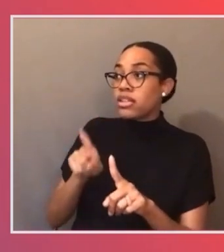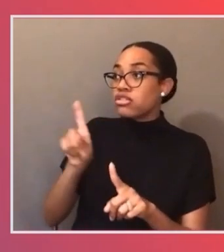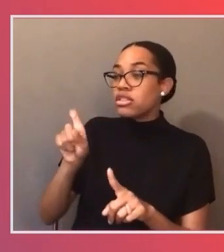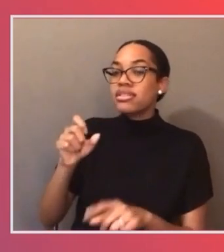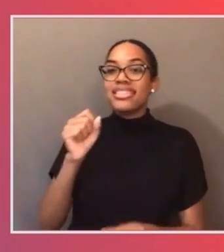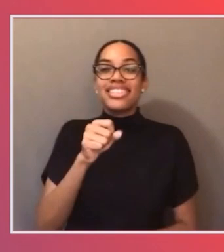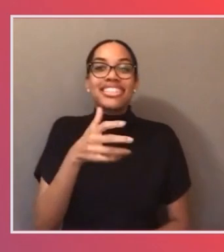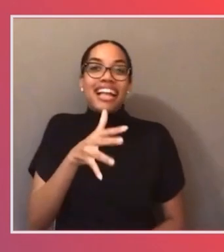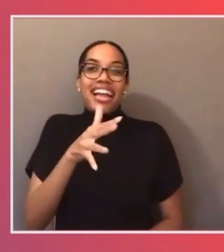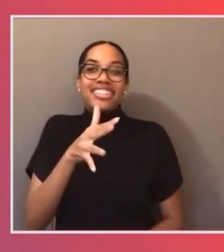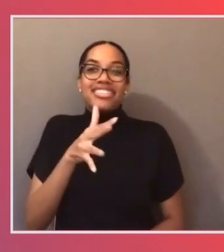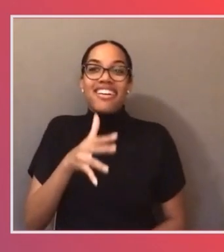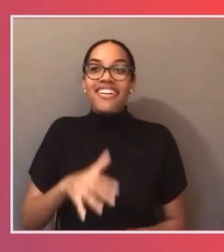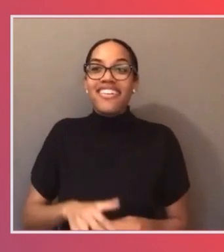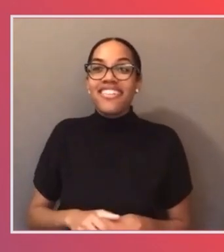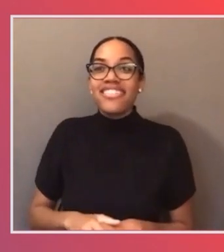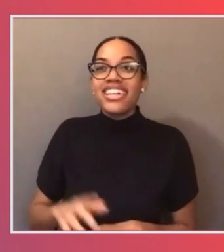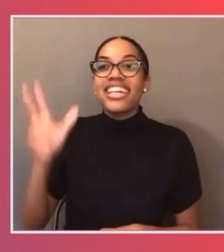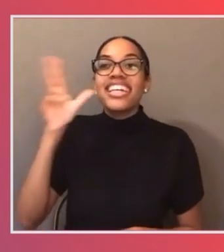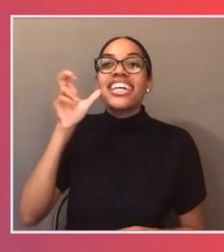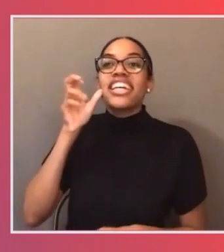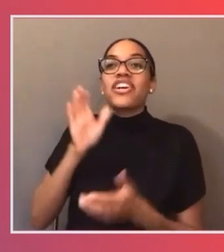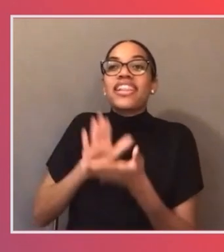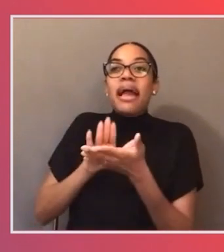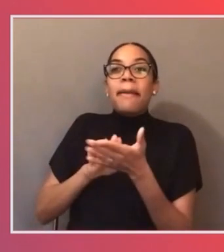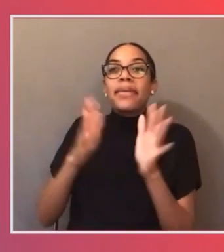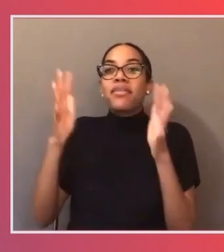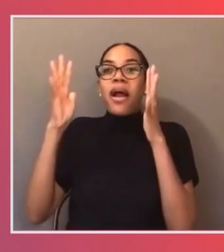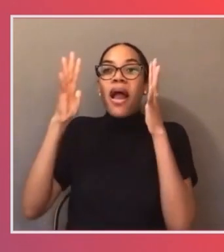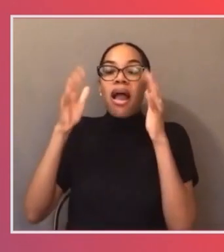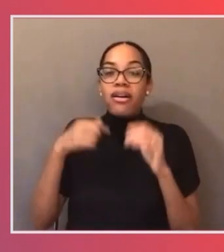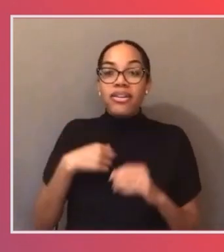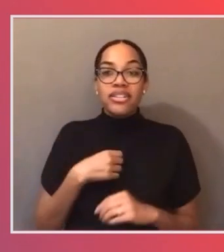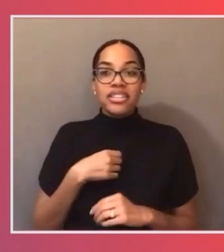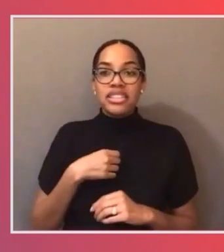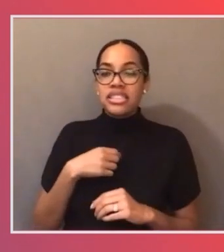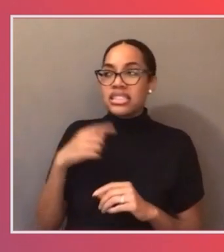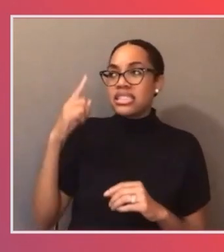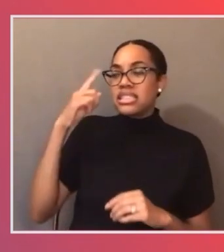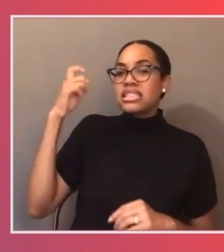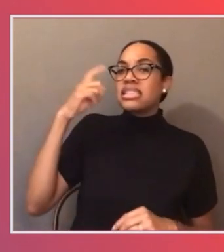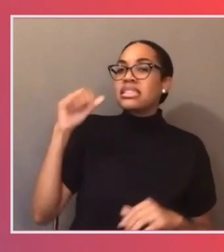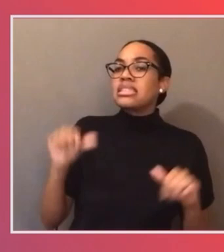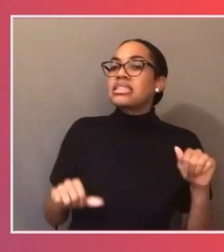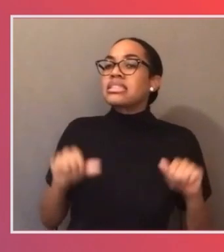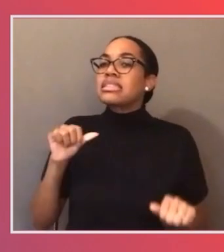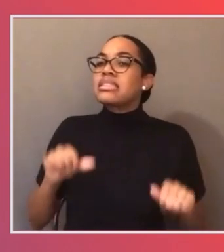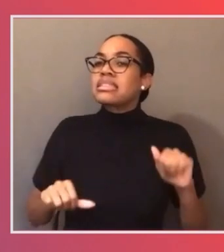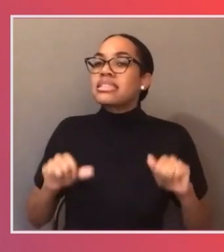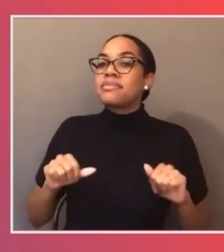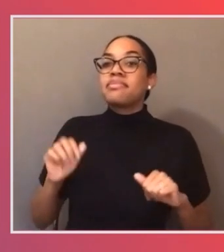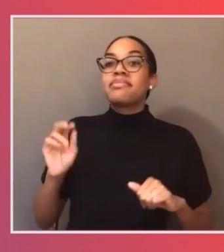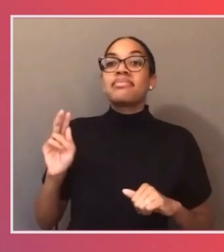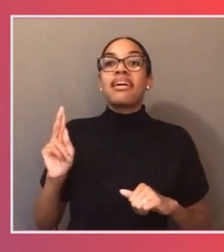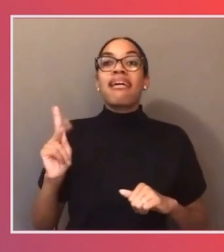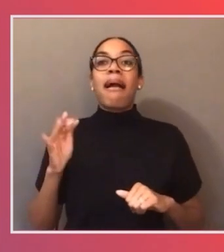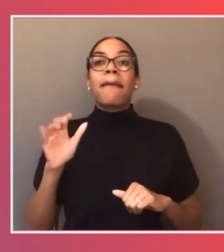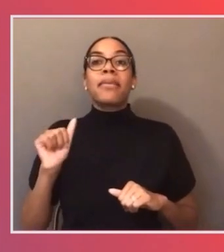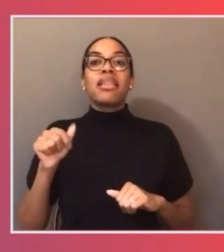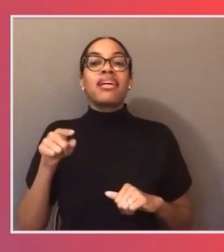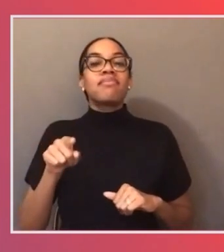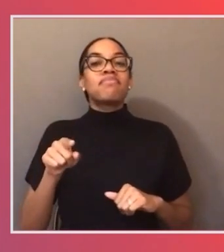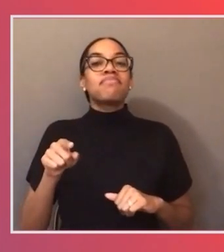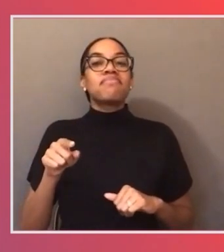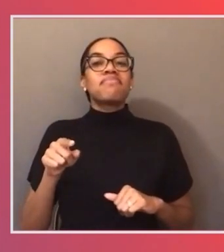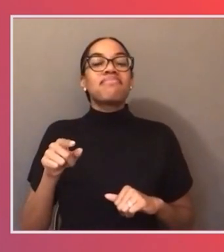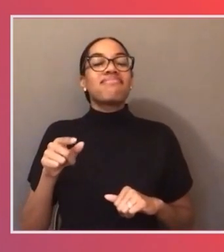What do you- Might be. I don't. wicked. I think. I mean, Hulk has no unless degree. in that last episode